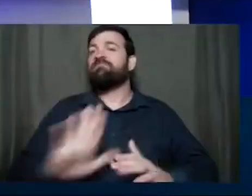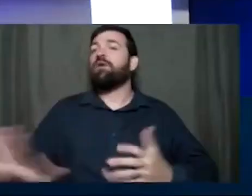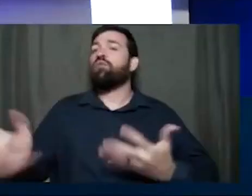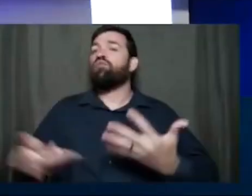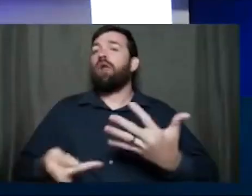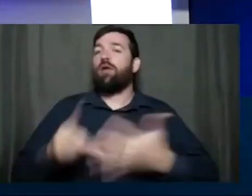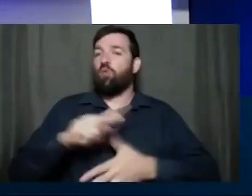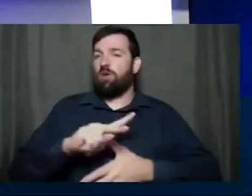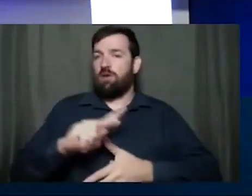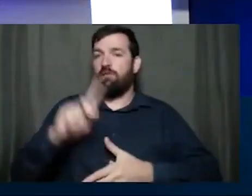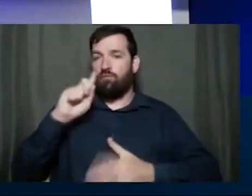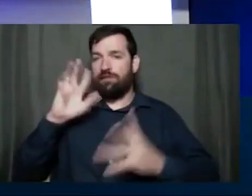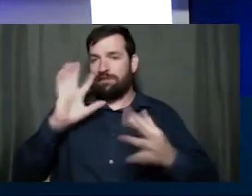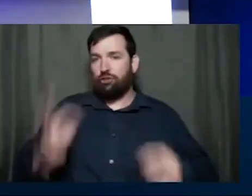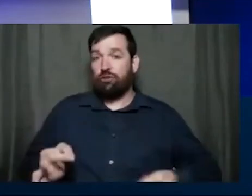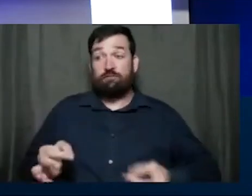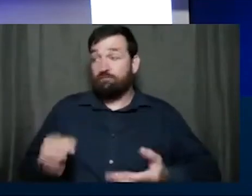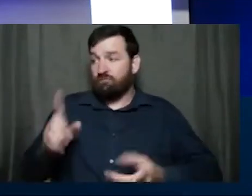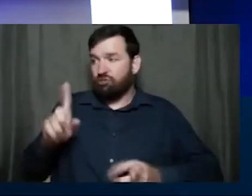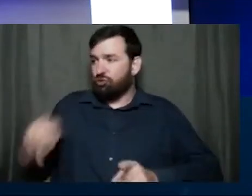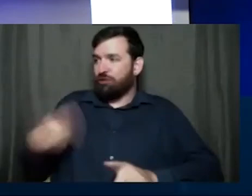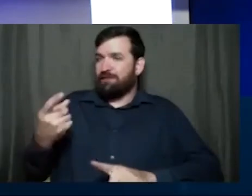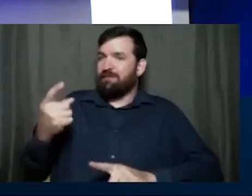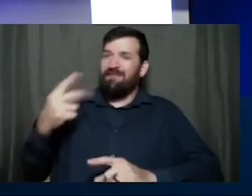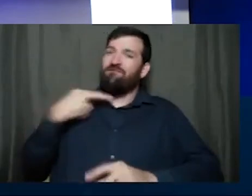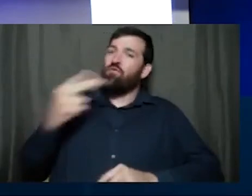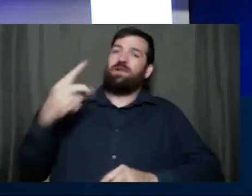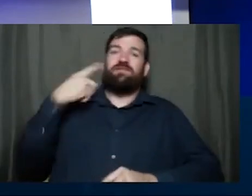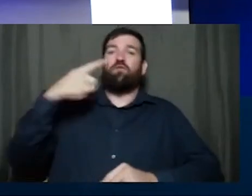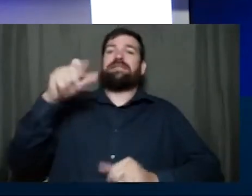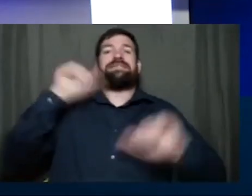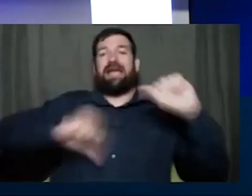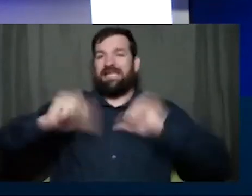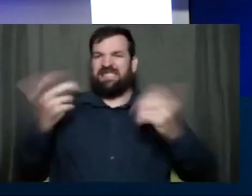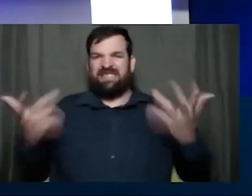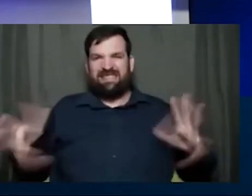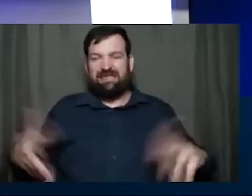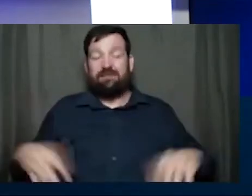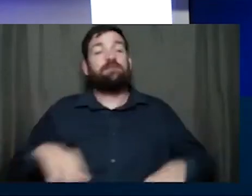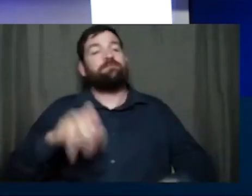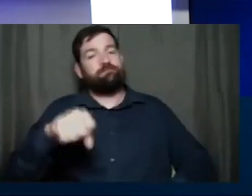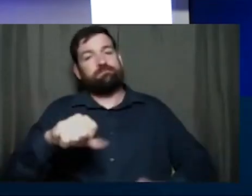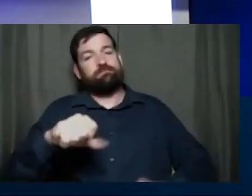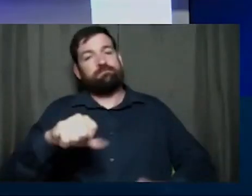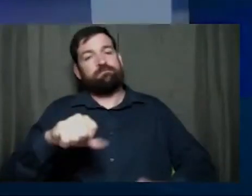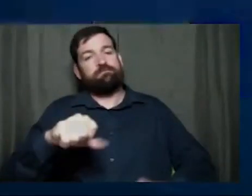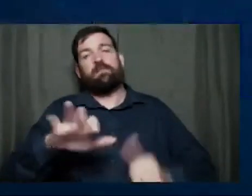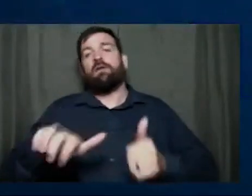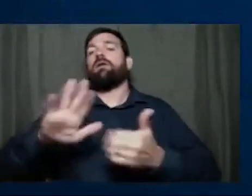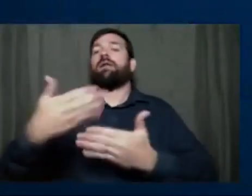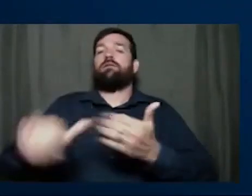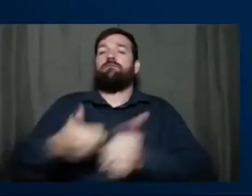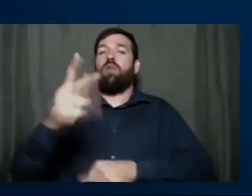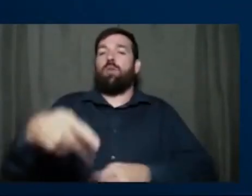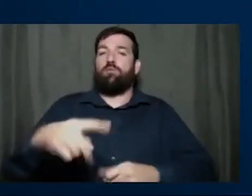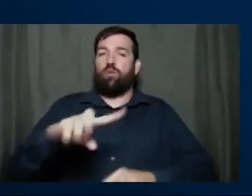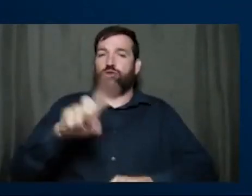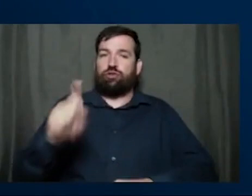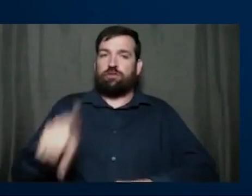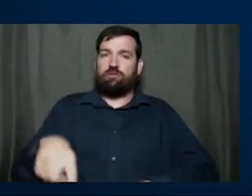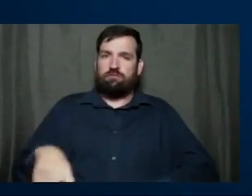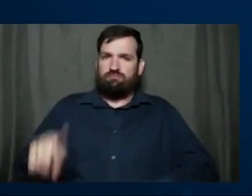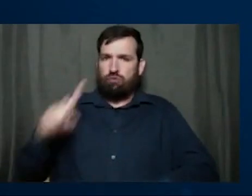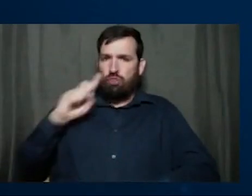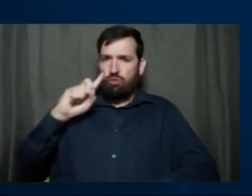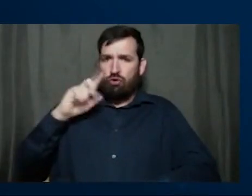think. All you can be is the voice of science, I suppose. Okay, so our next follow-up question. I heard a third of known Omicron cases